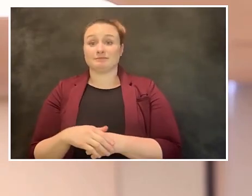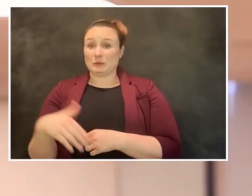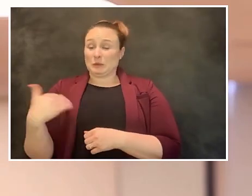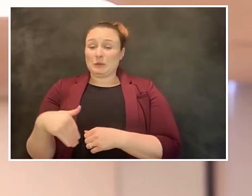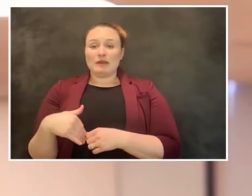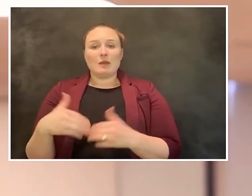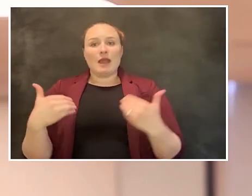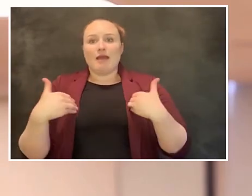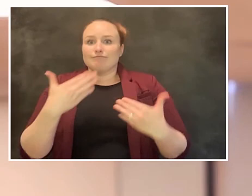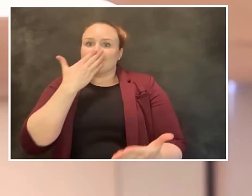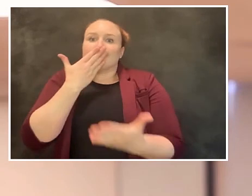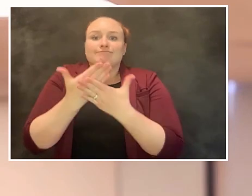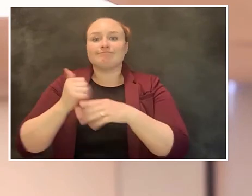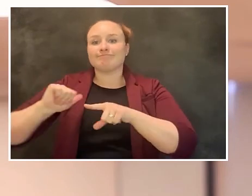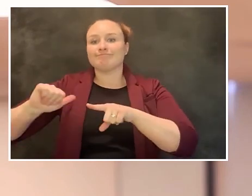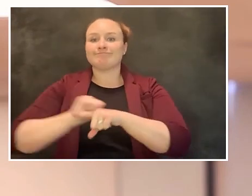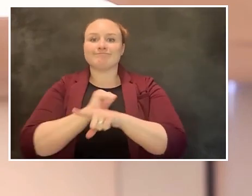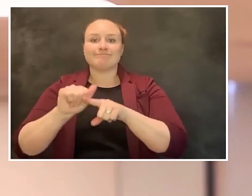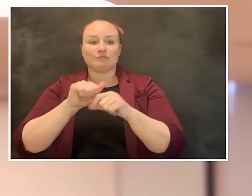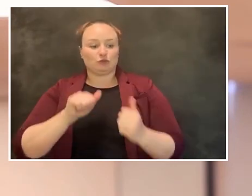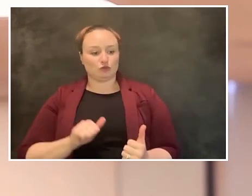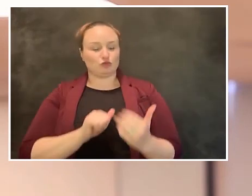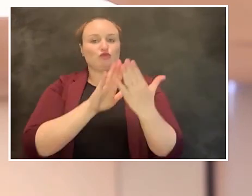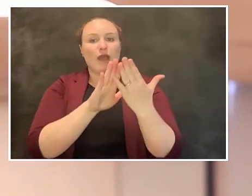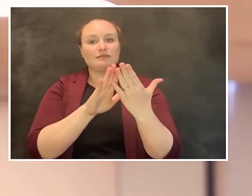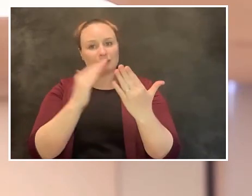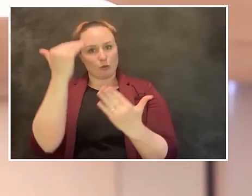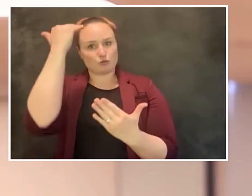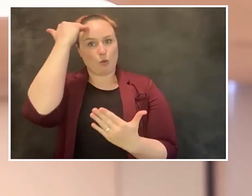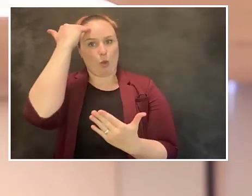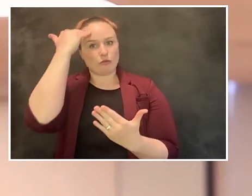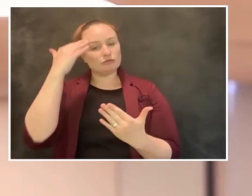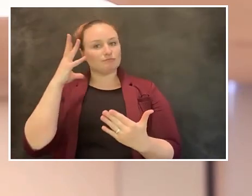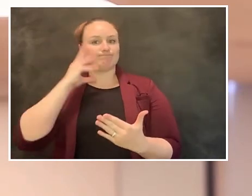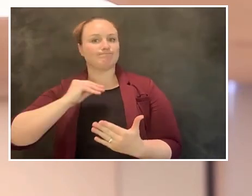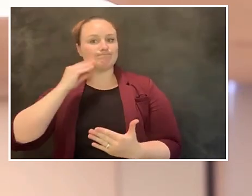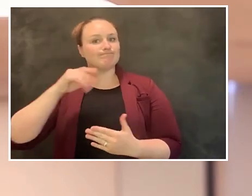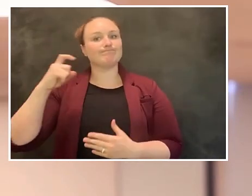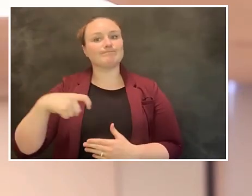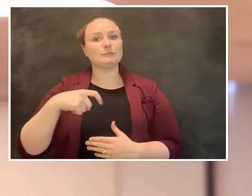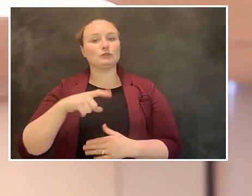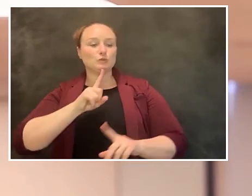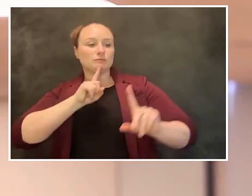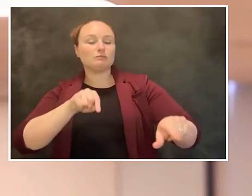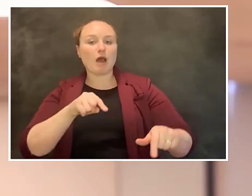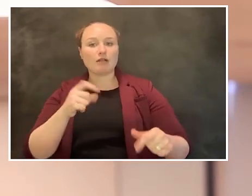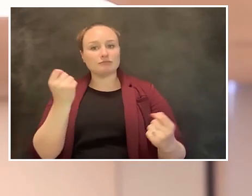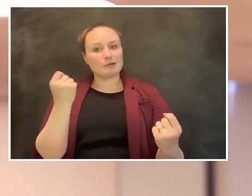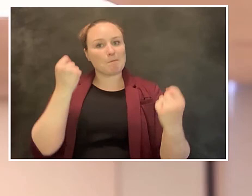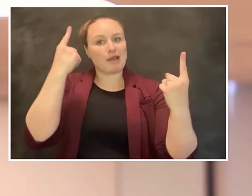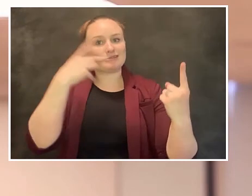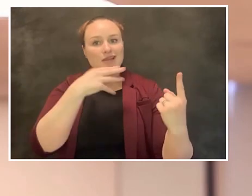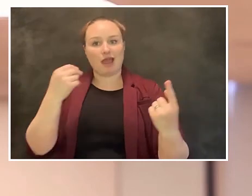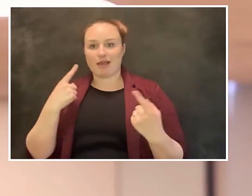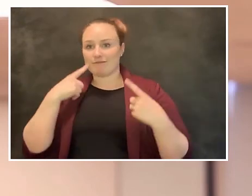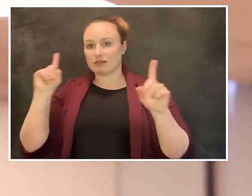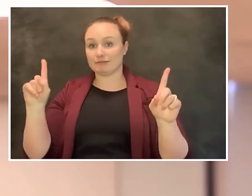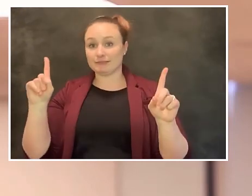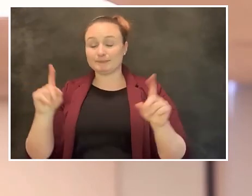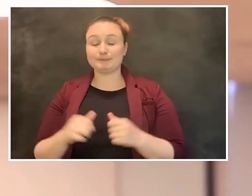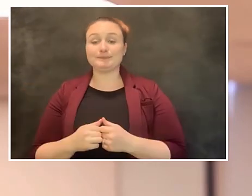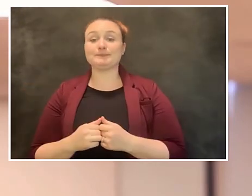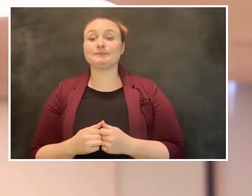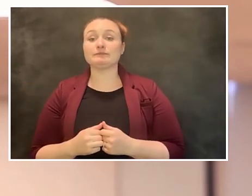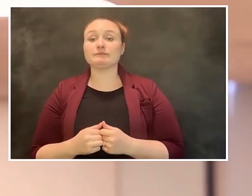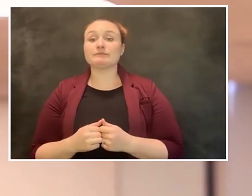these challenges so that they would have the knowledge and skills they needed to respond compassionately and effectively. These efforts